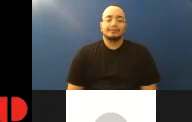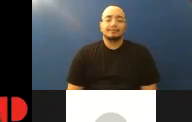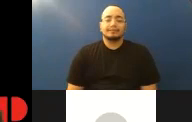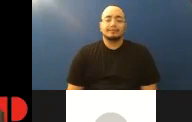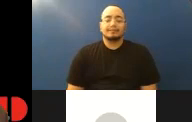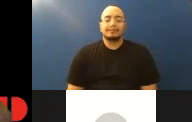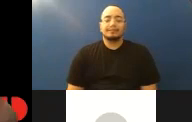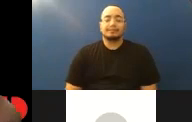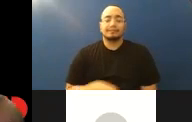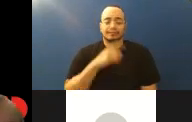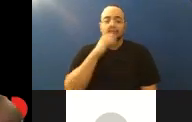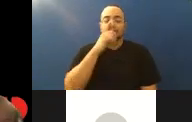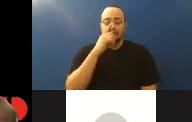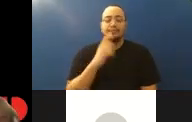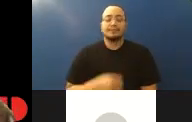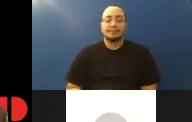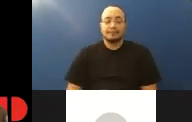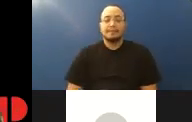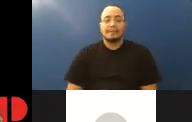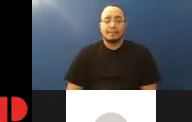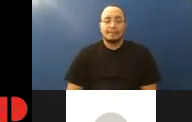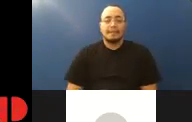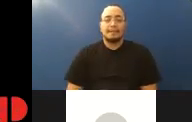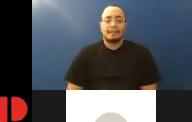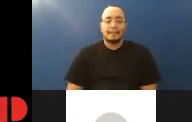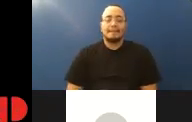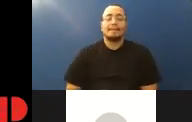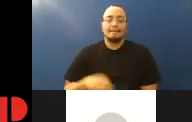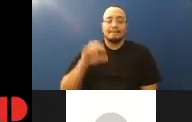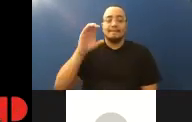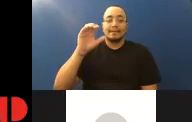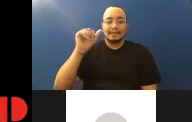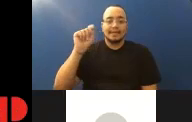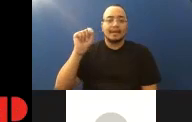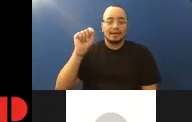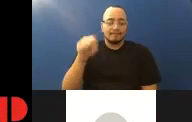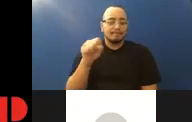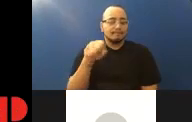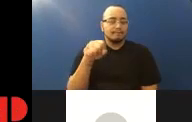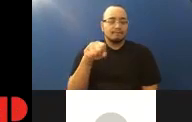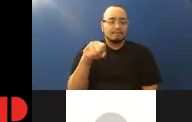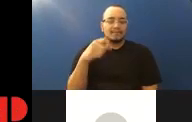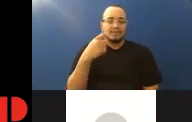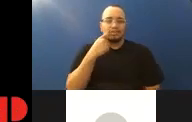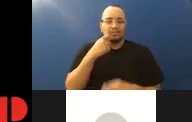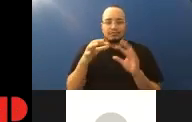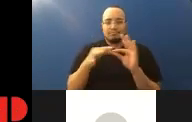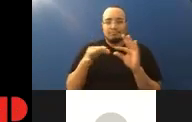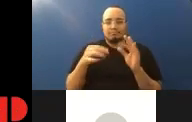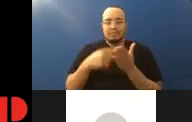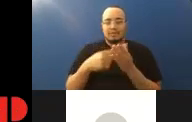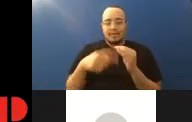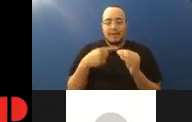conversation around even, you know, in the police violence movement, like where are we falling down on not